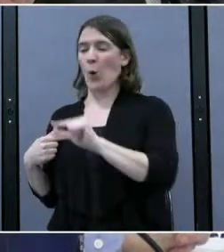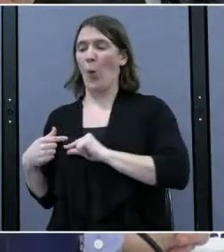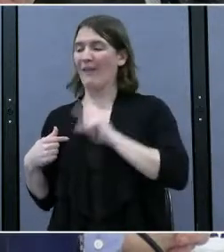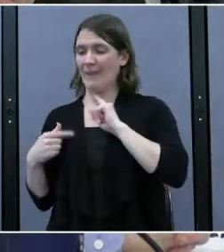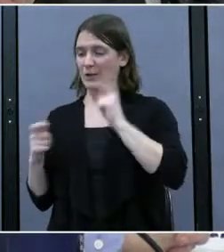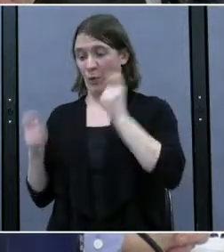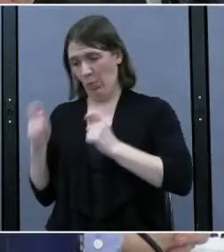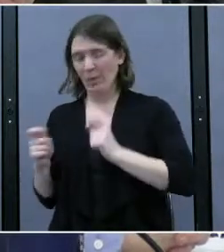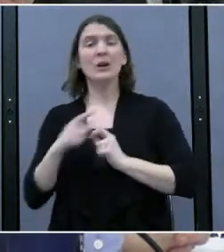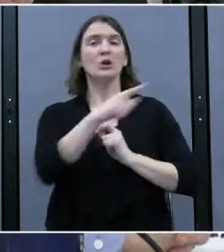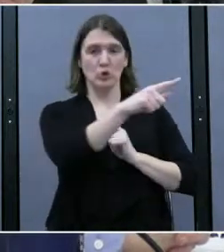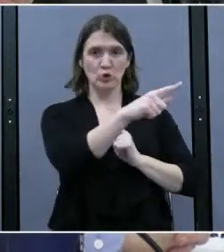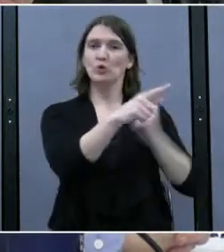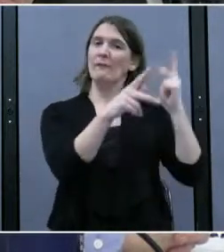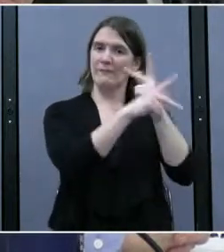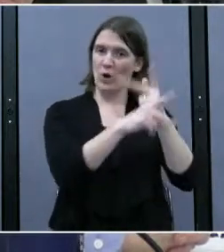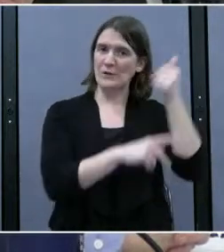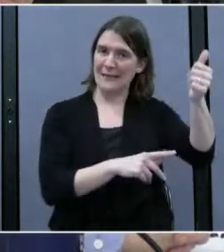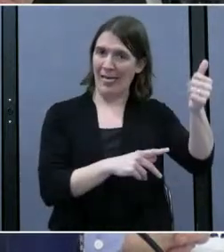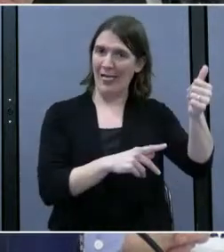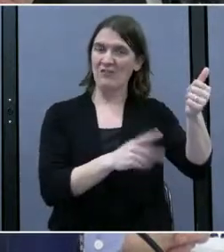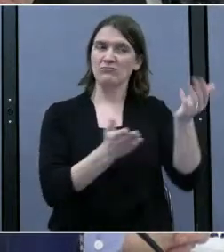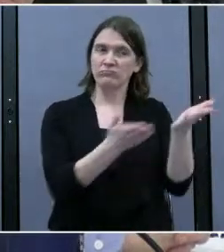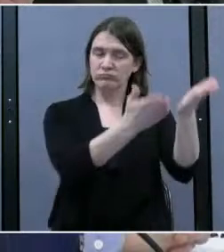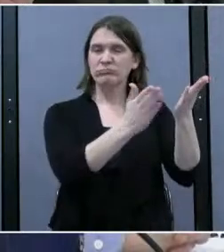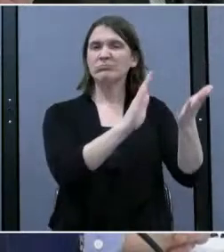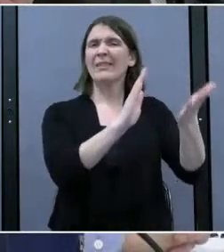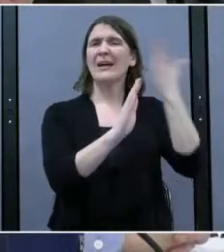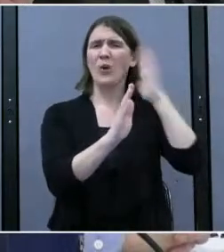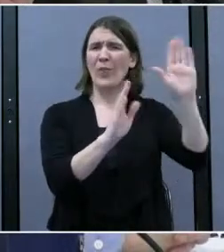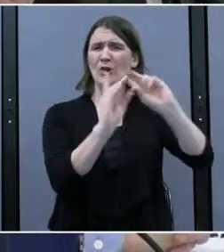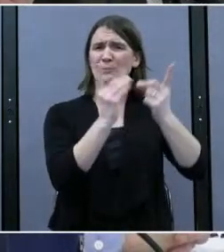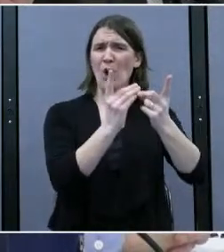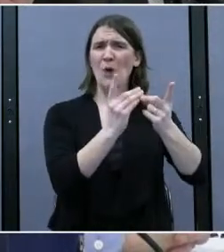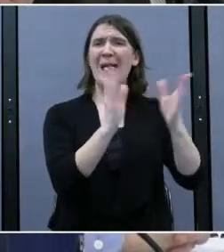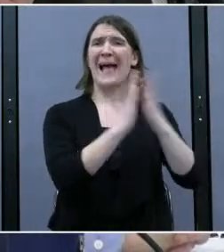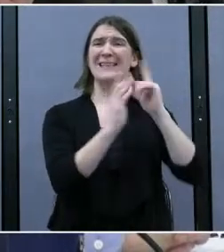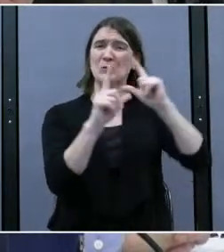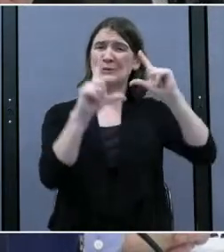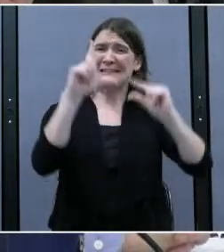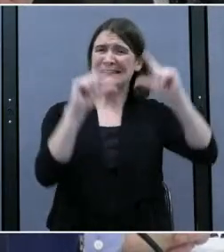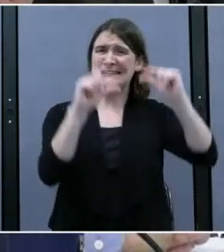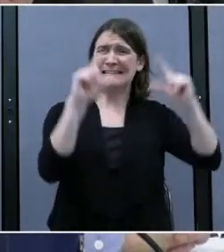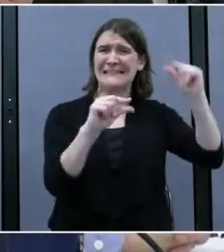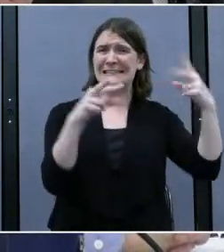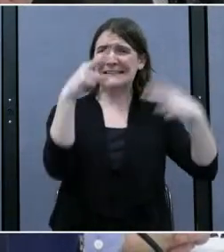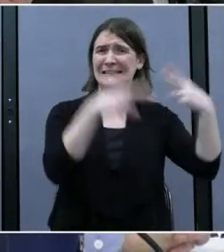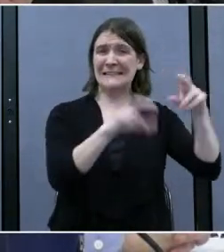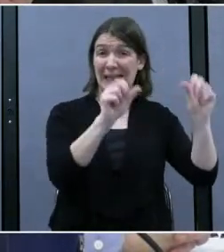that. We let the people that actually run their departments understand where they could make cuts.